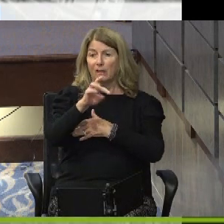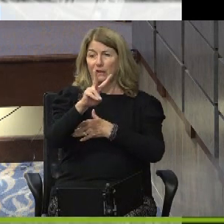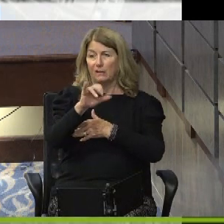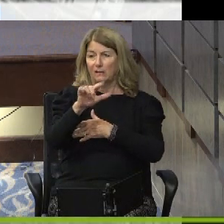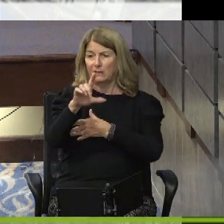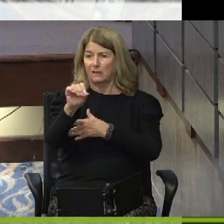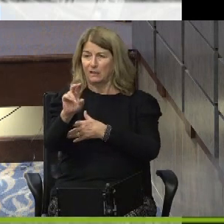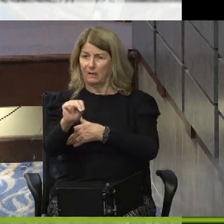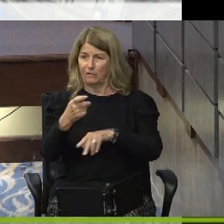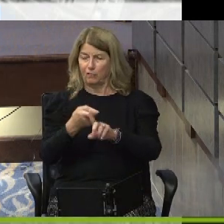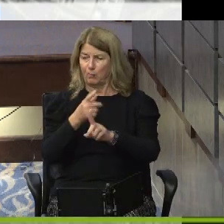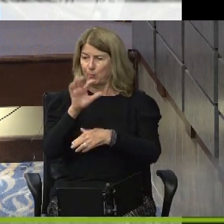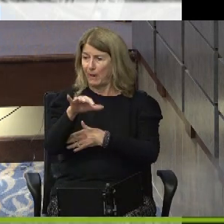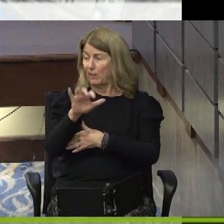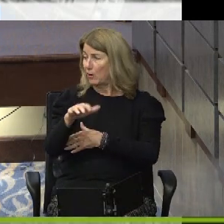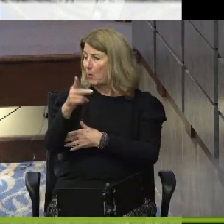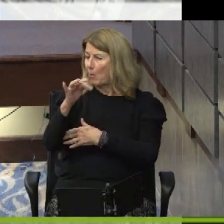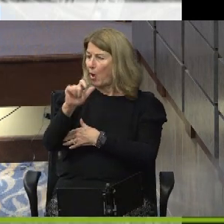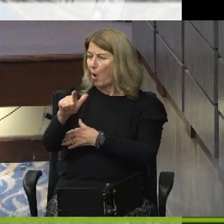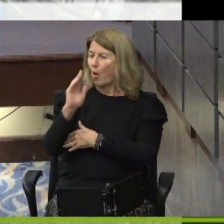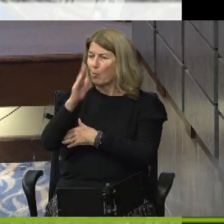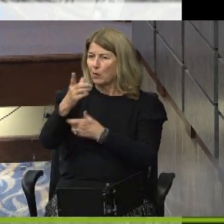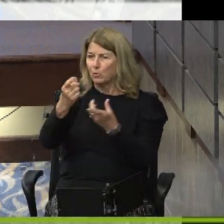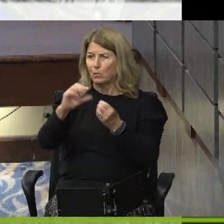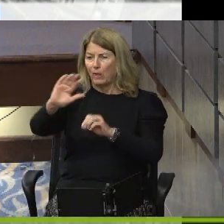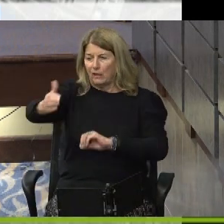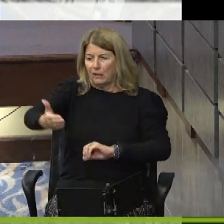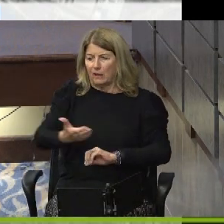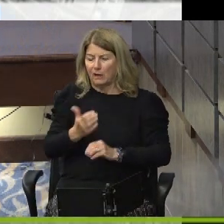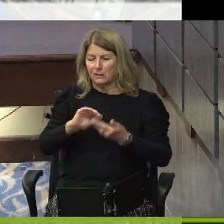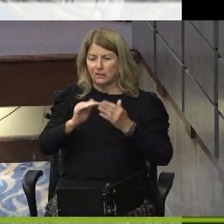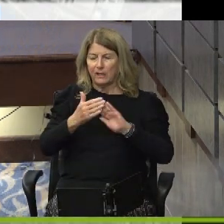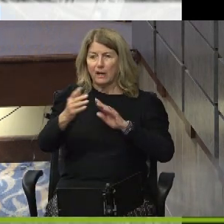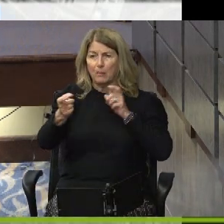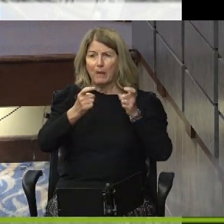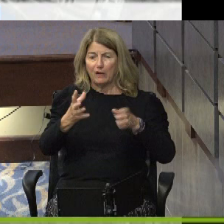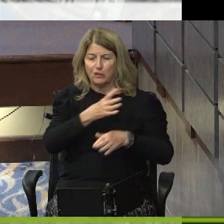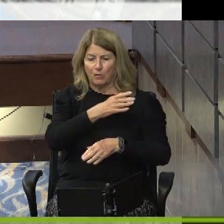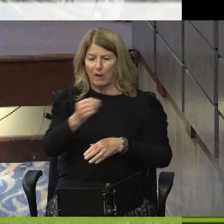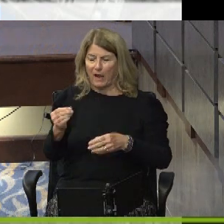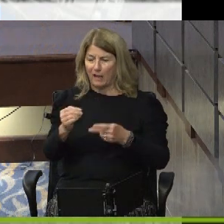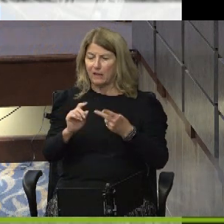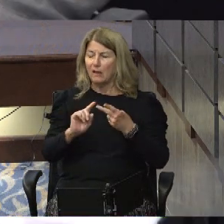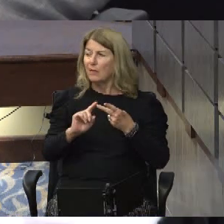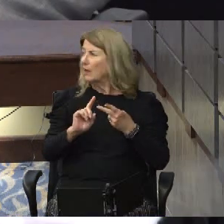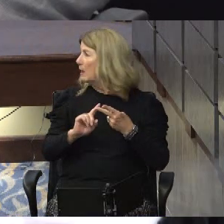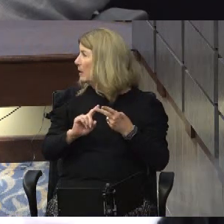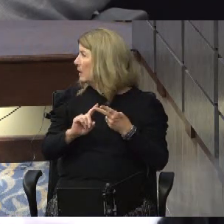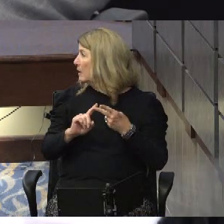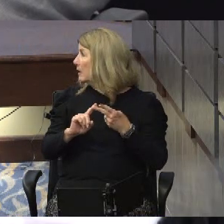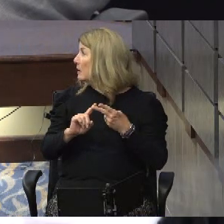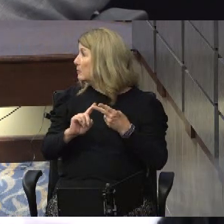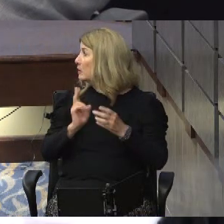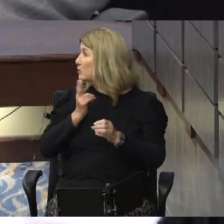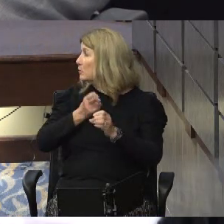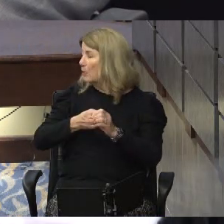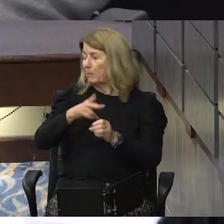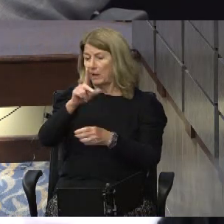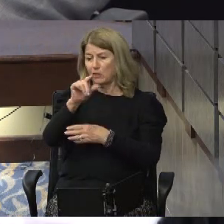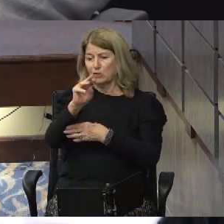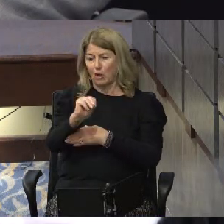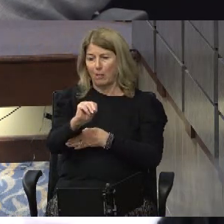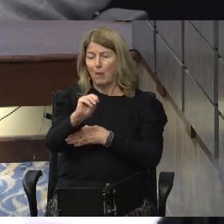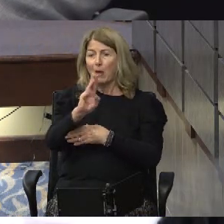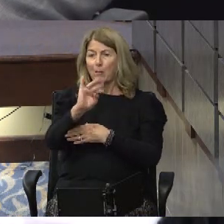intro? I'll do it. All right, Paul's going to do the intro, Assistant City Manager Paul Kane, and he's been joined at the table by Tom Balk, our Assistant Director of